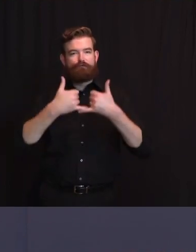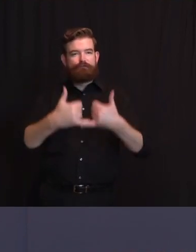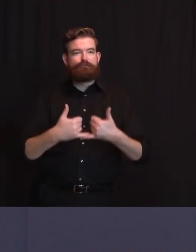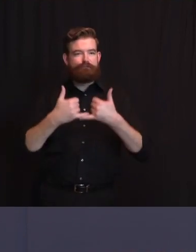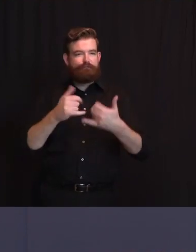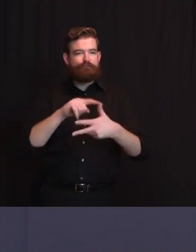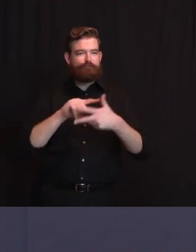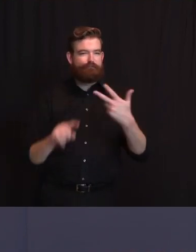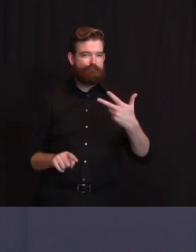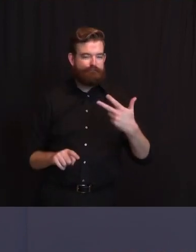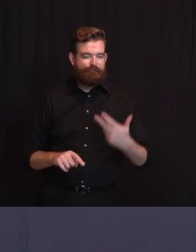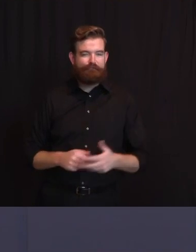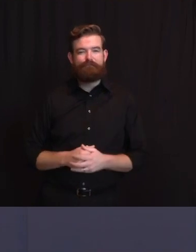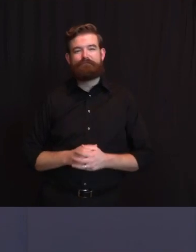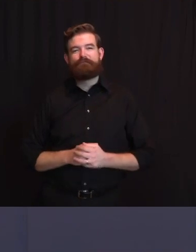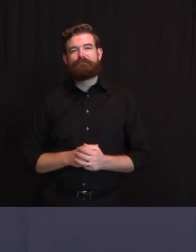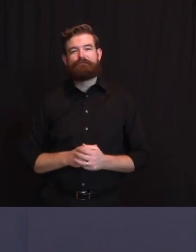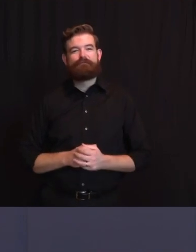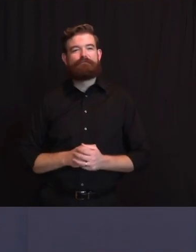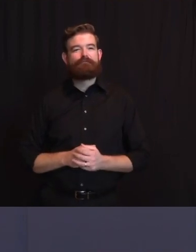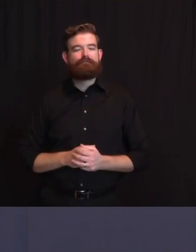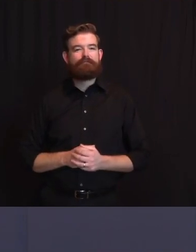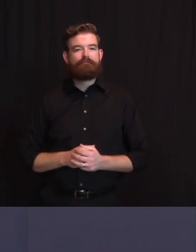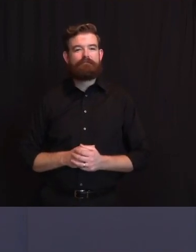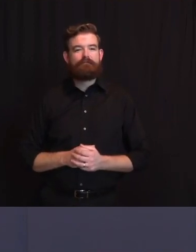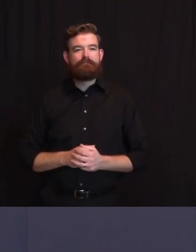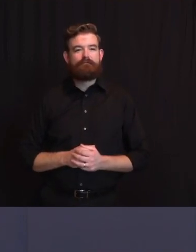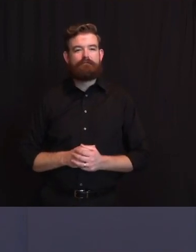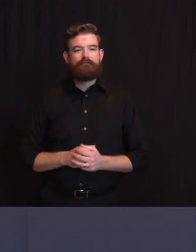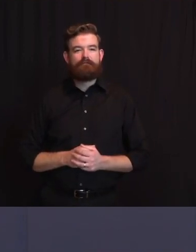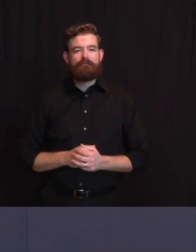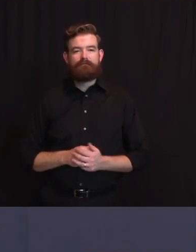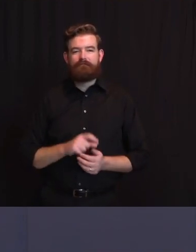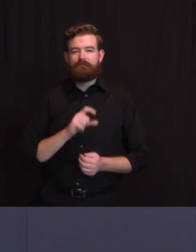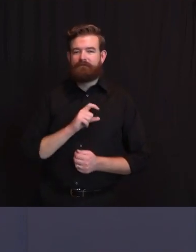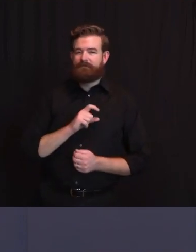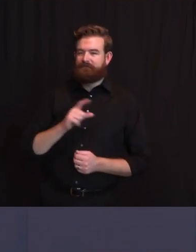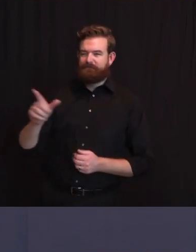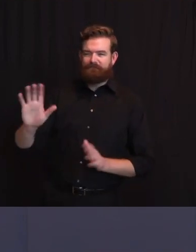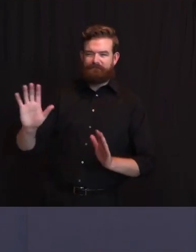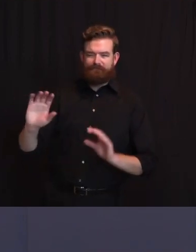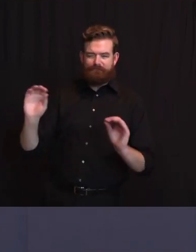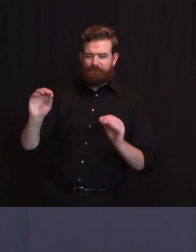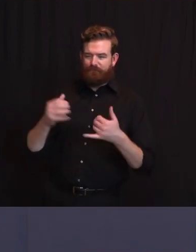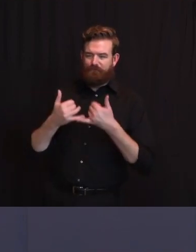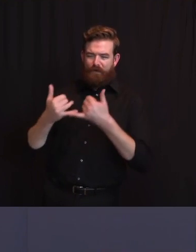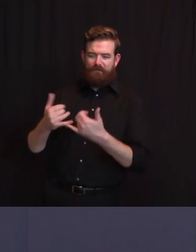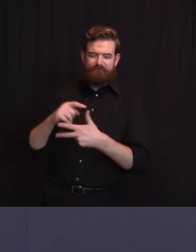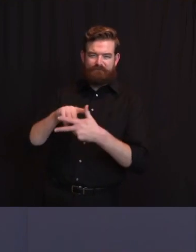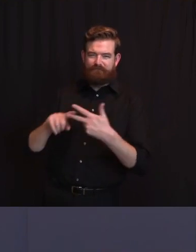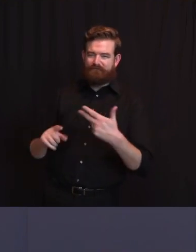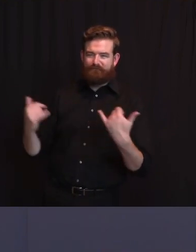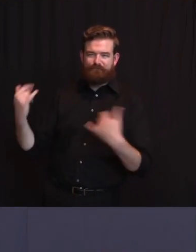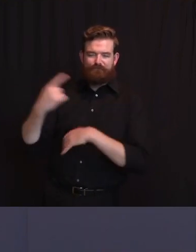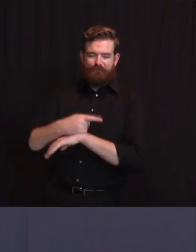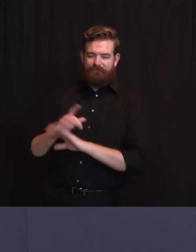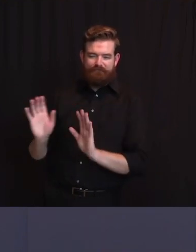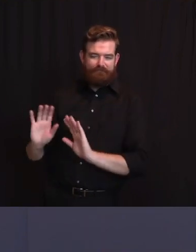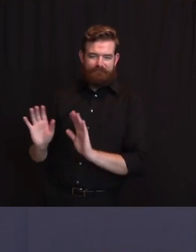good. In just a minute about the class, it was about mid-May in the back of this war memorial with the